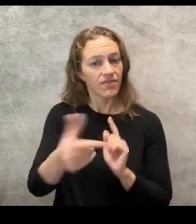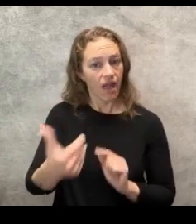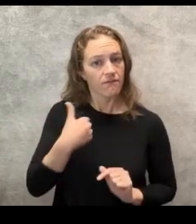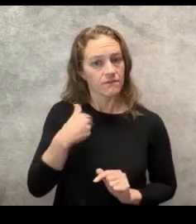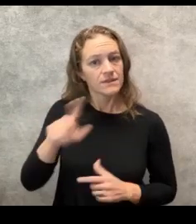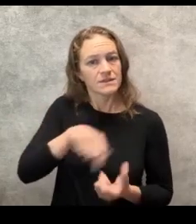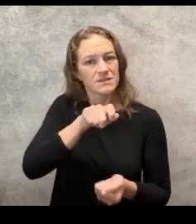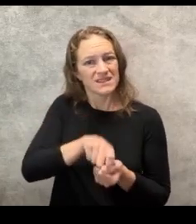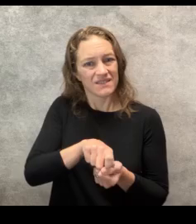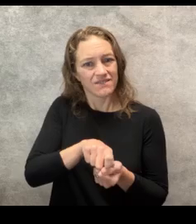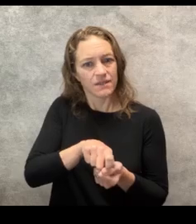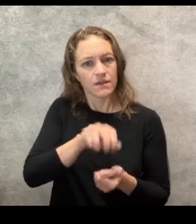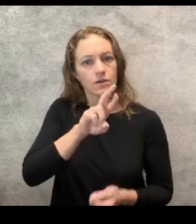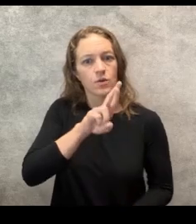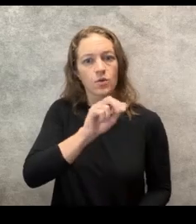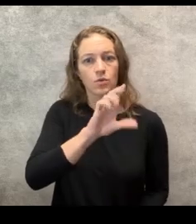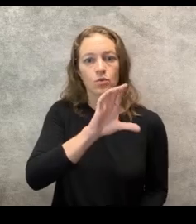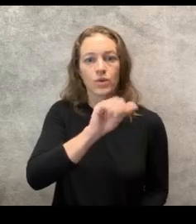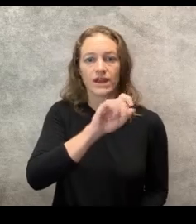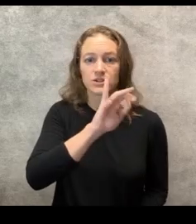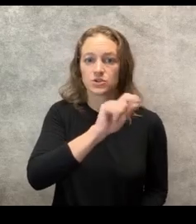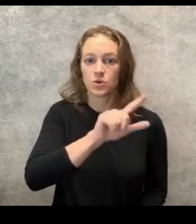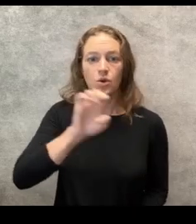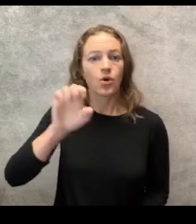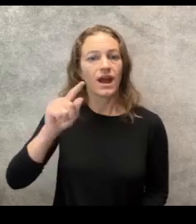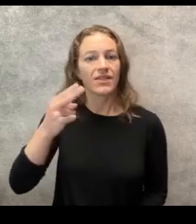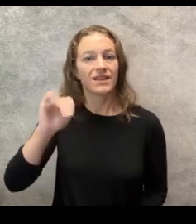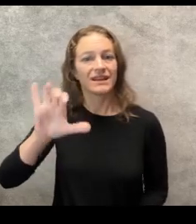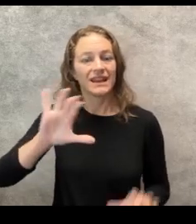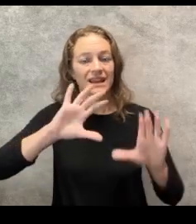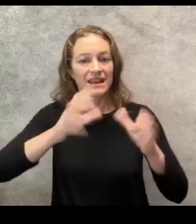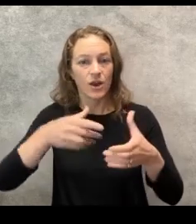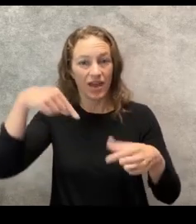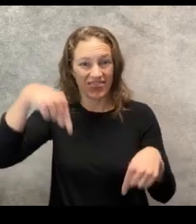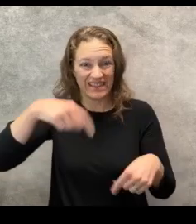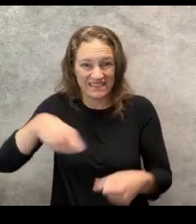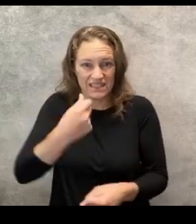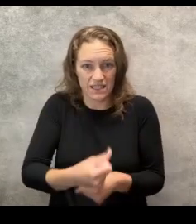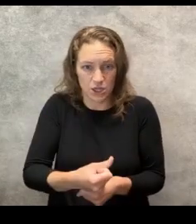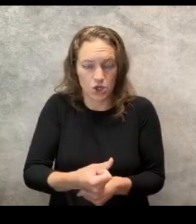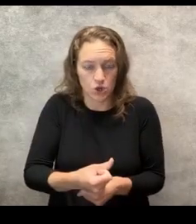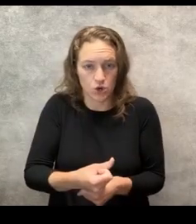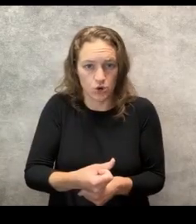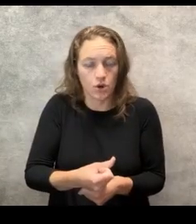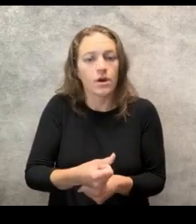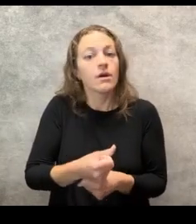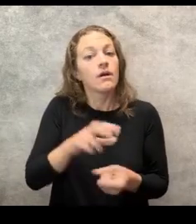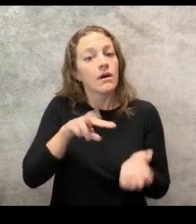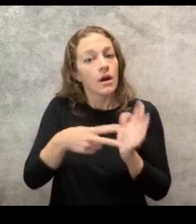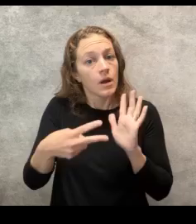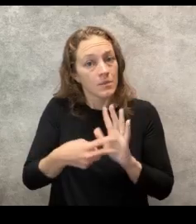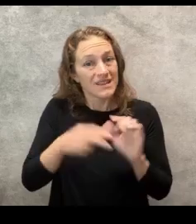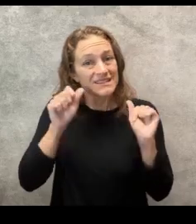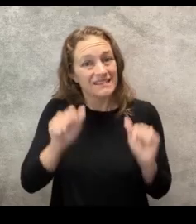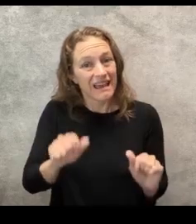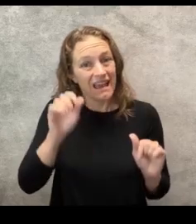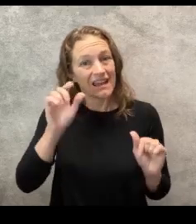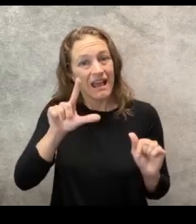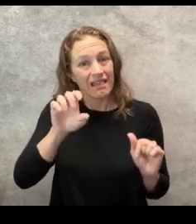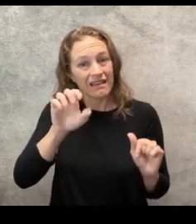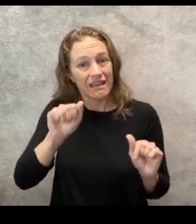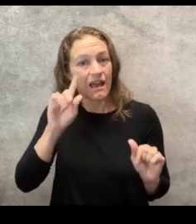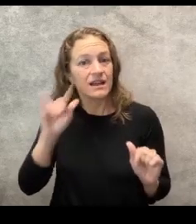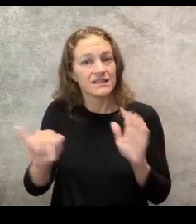specific racial or ethnic category this year, could an LEA be identified for the